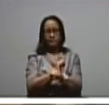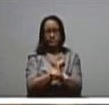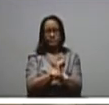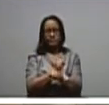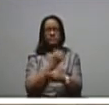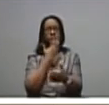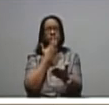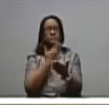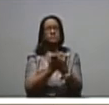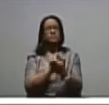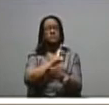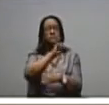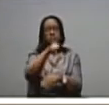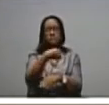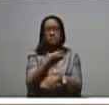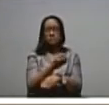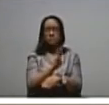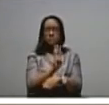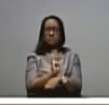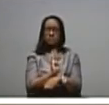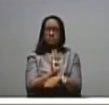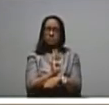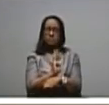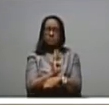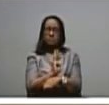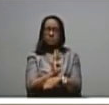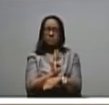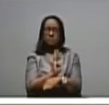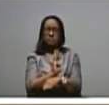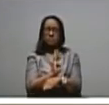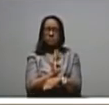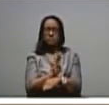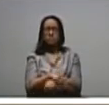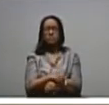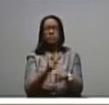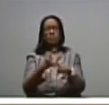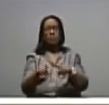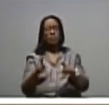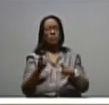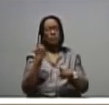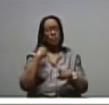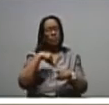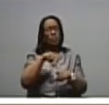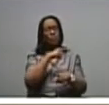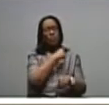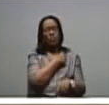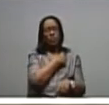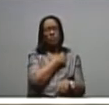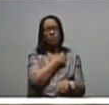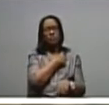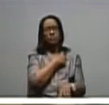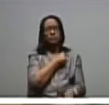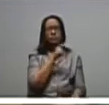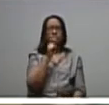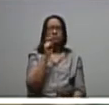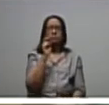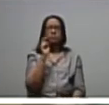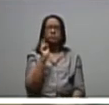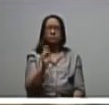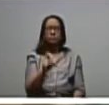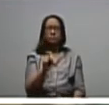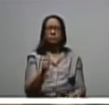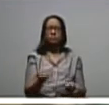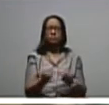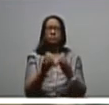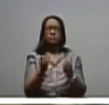Well, I don't know about how hard you work, but we all have to put up with a tremendous amount of